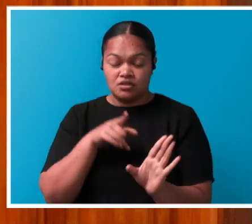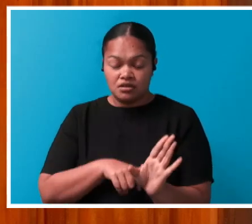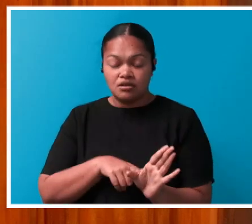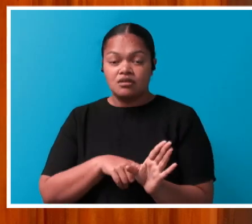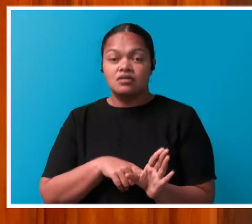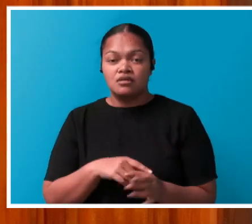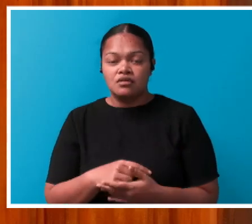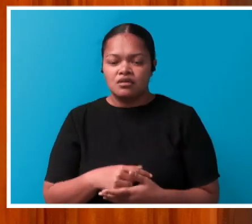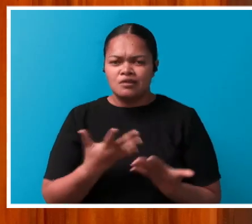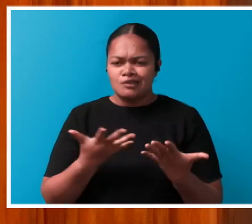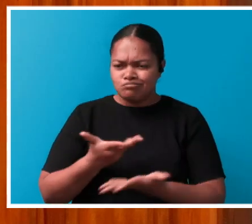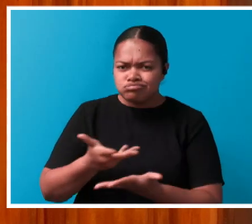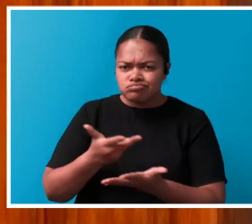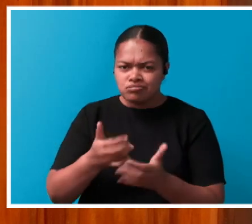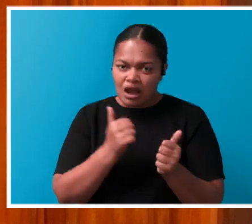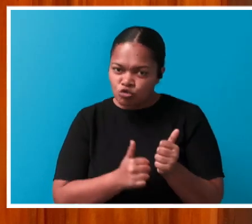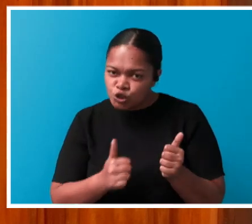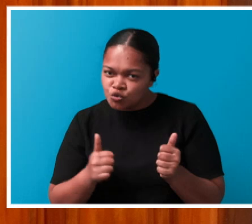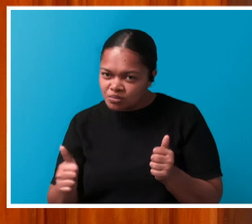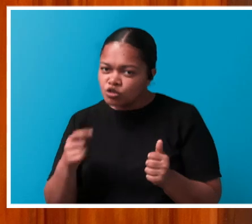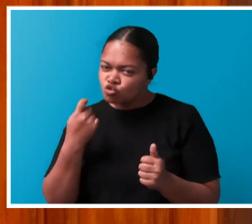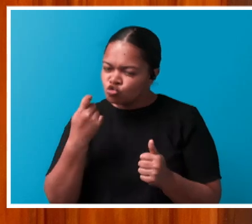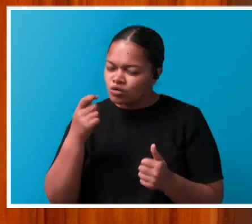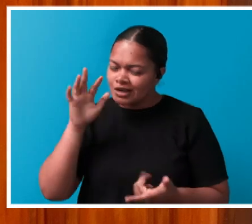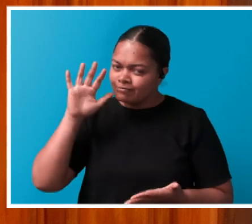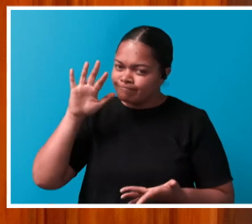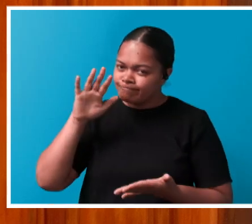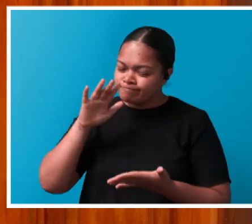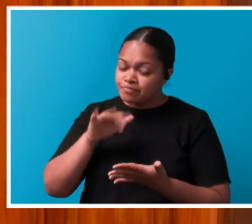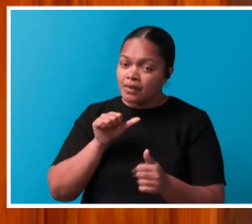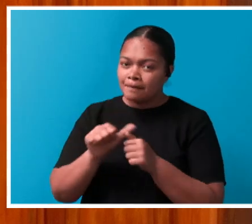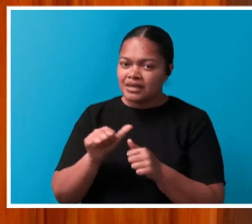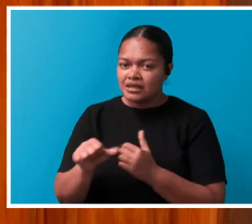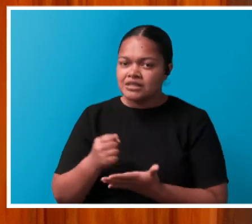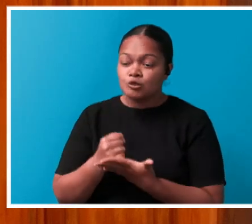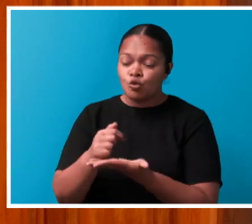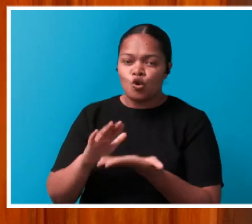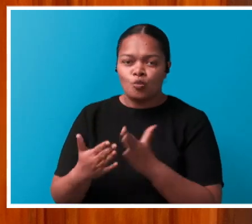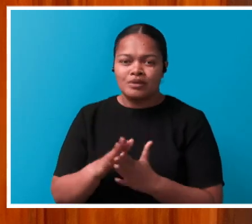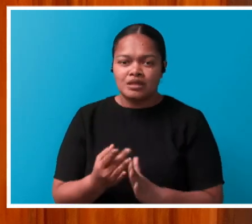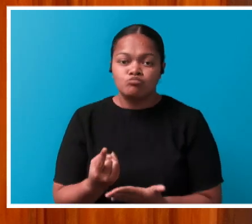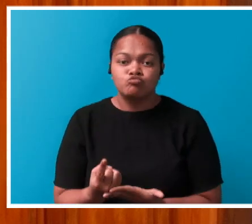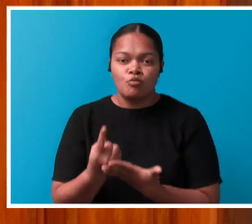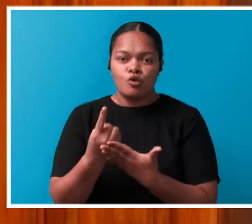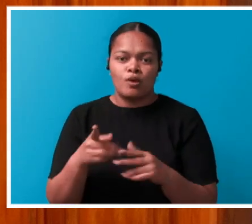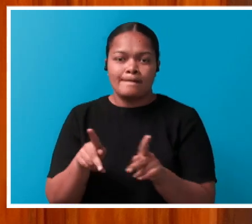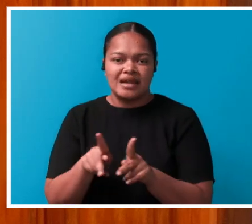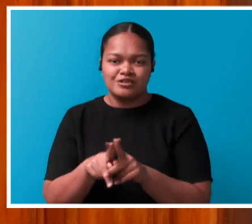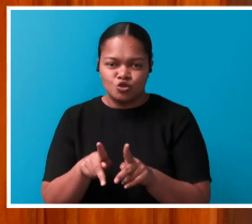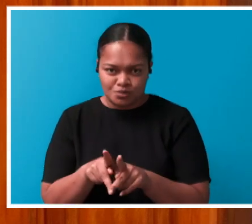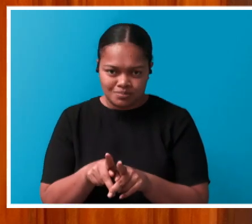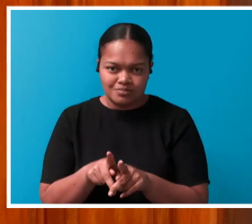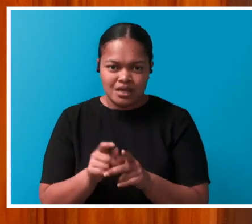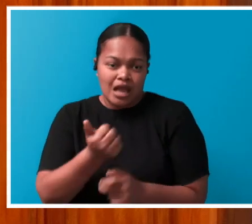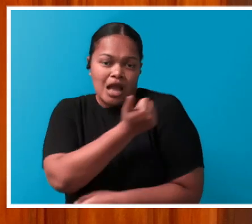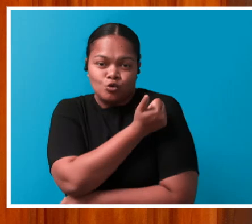cost-sharing arrangements will soon be introduced and the scheme strengthened to better support community needs, promote partnerships,